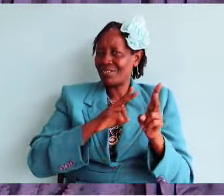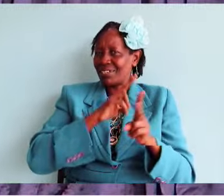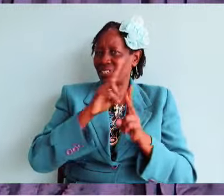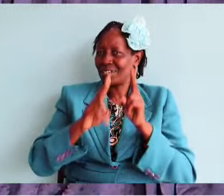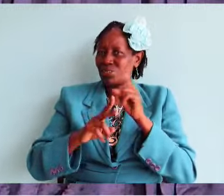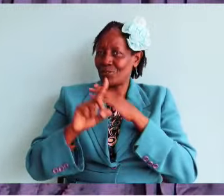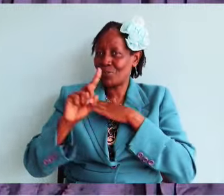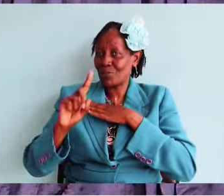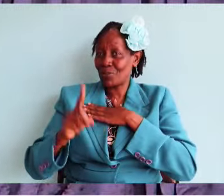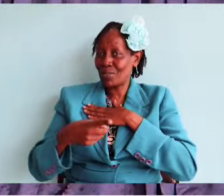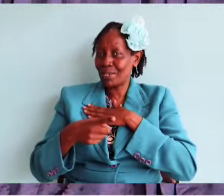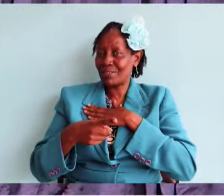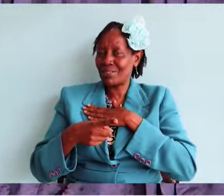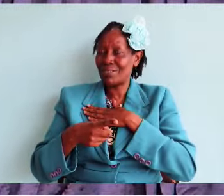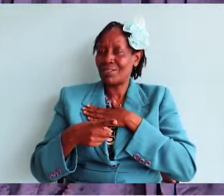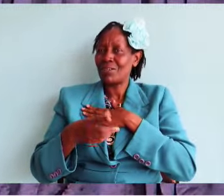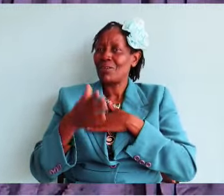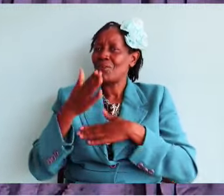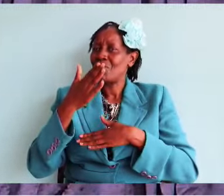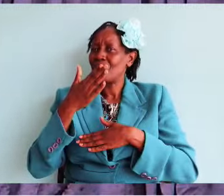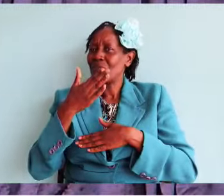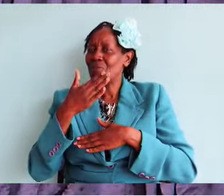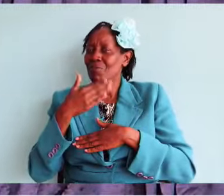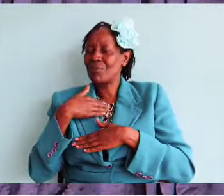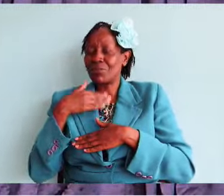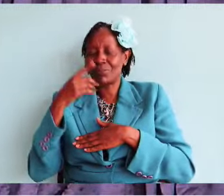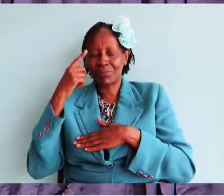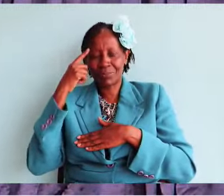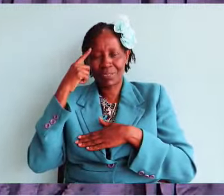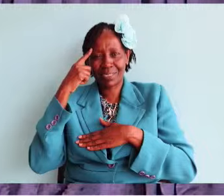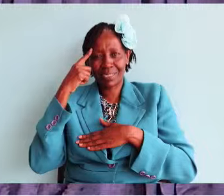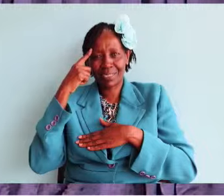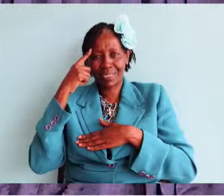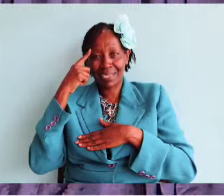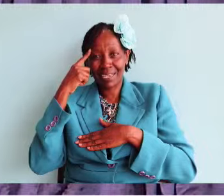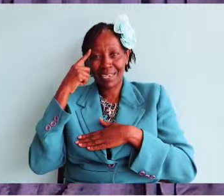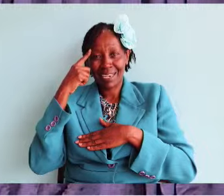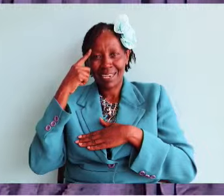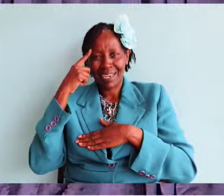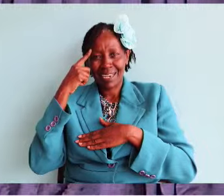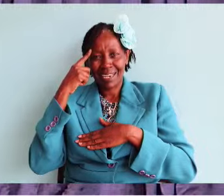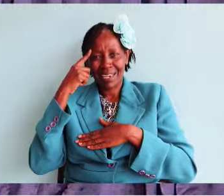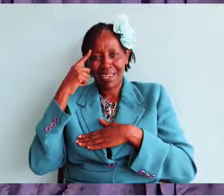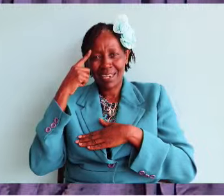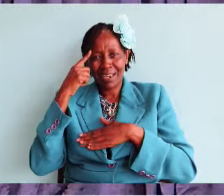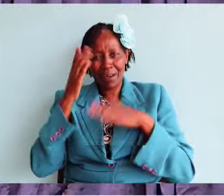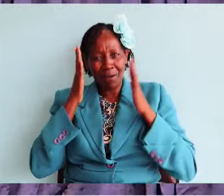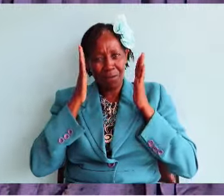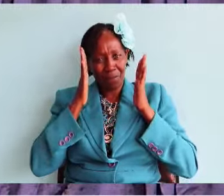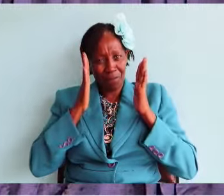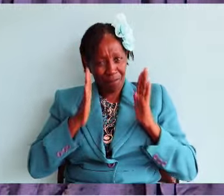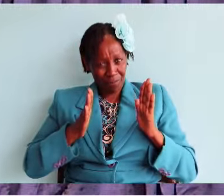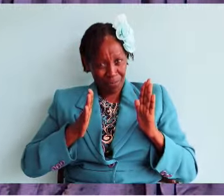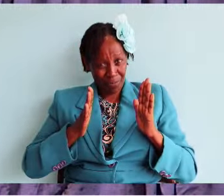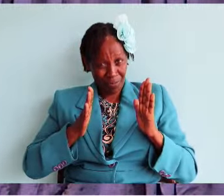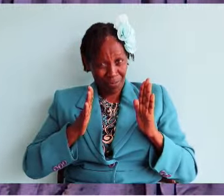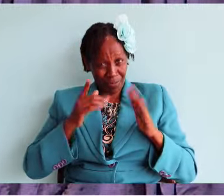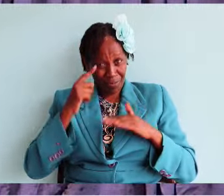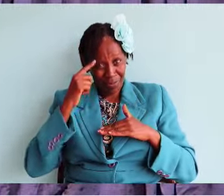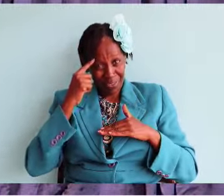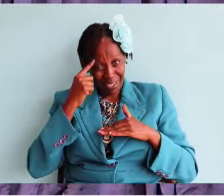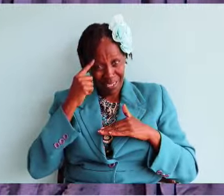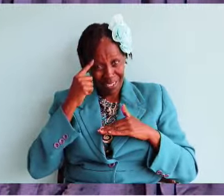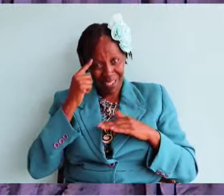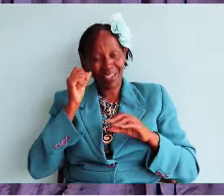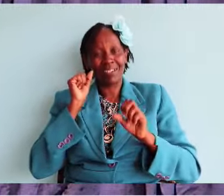He did not want to underestimate things. Humanly speaking, he was doing well to take those